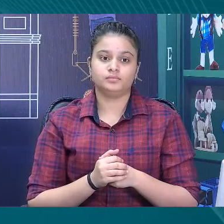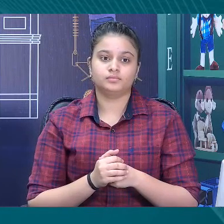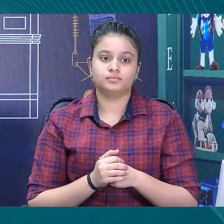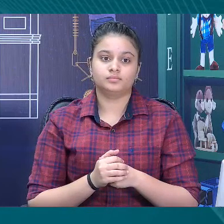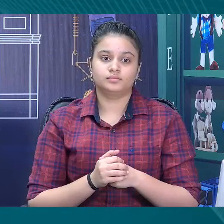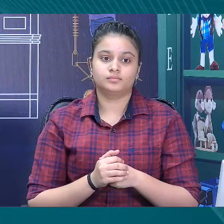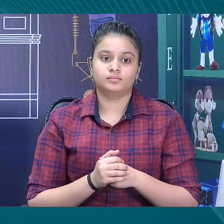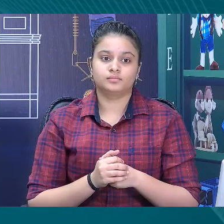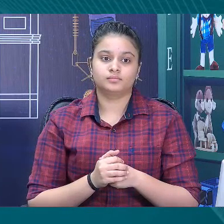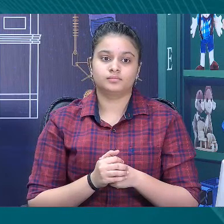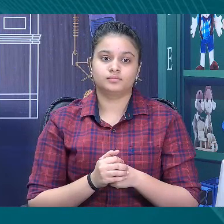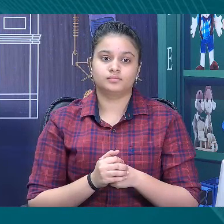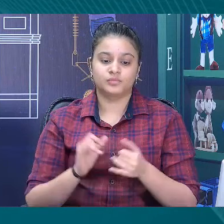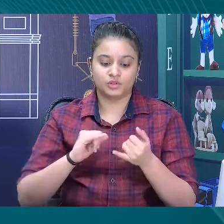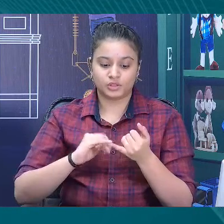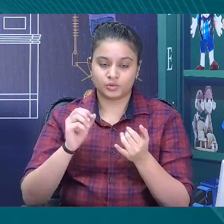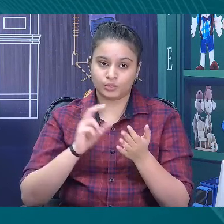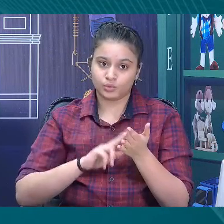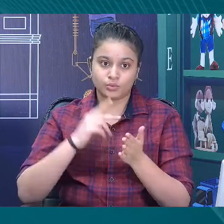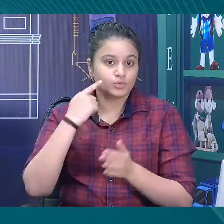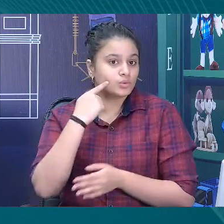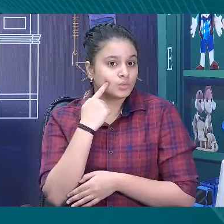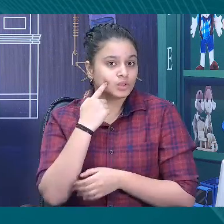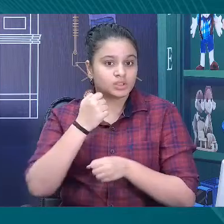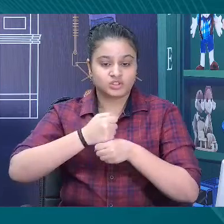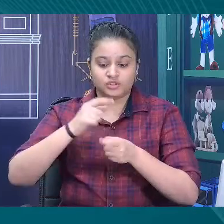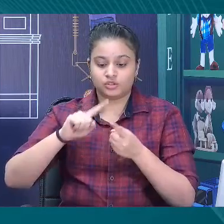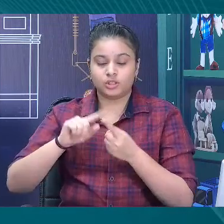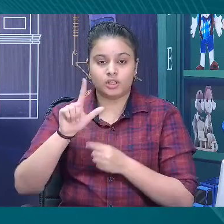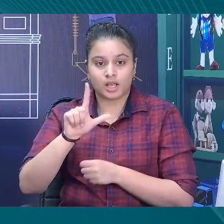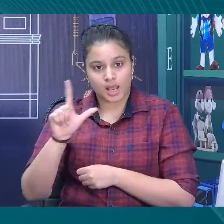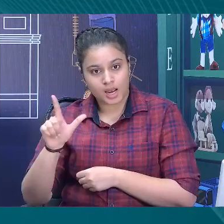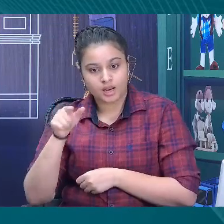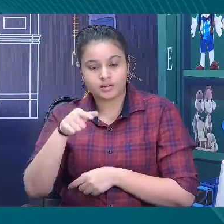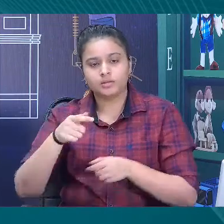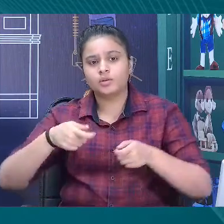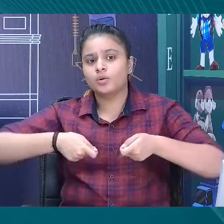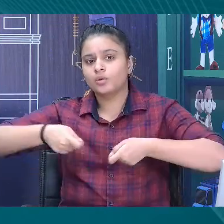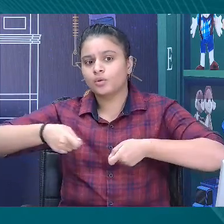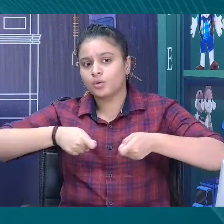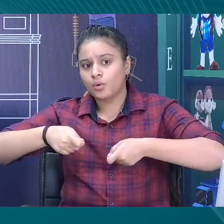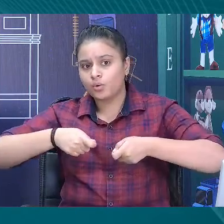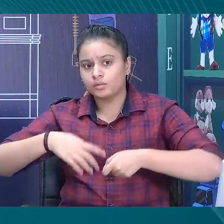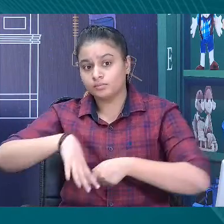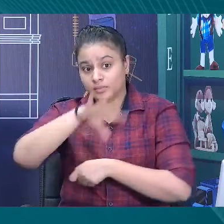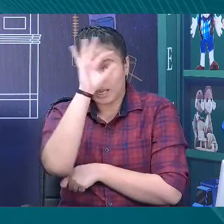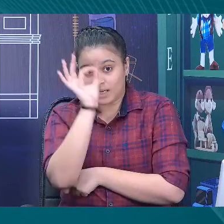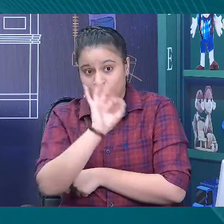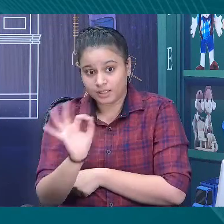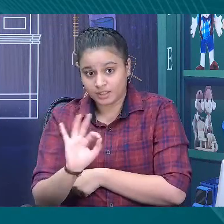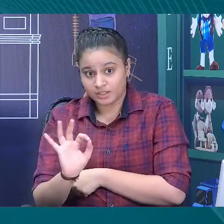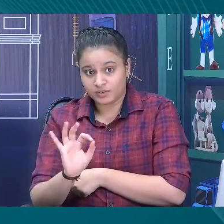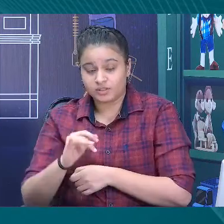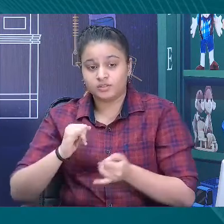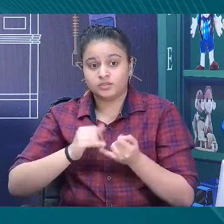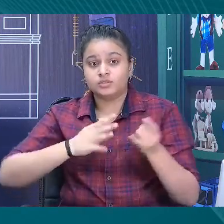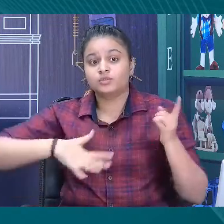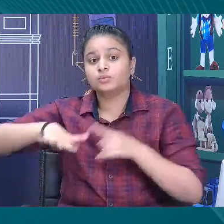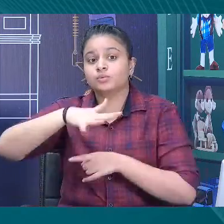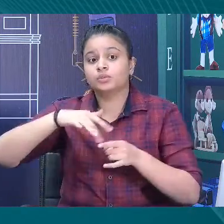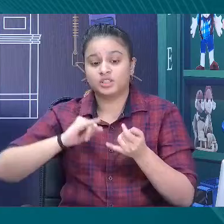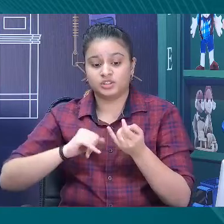us Ms. Soni Gill. She is coordinator from Early Intervention Bethany Society,